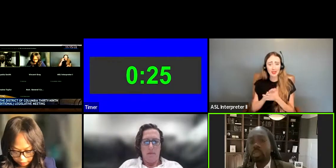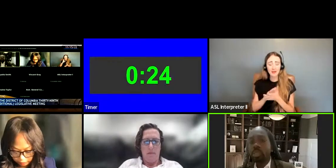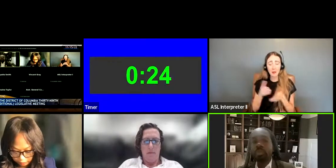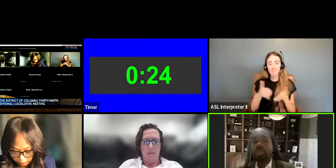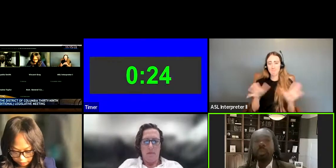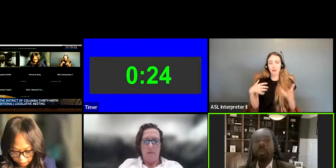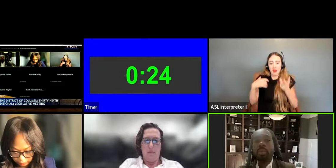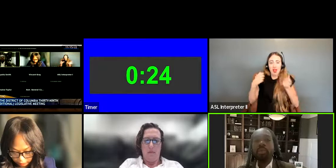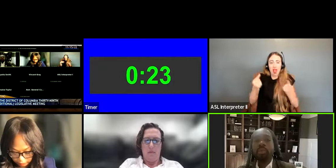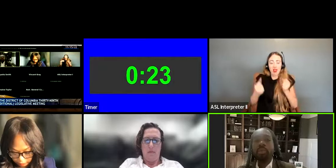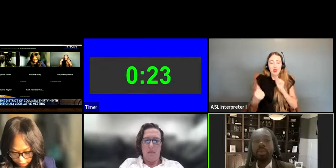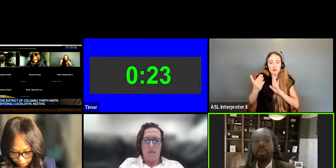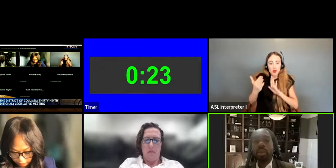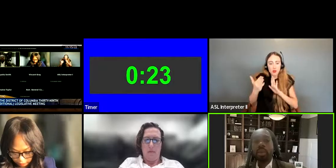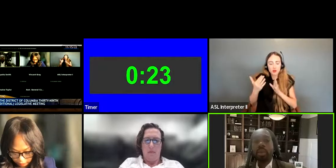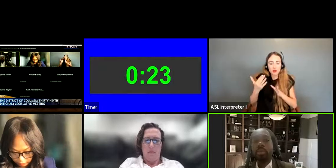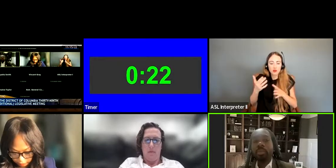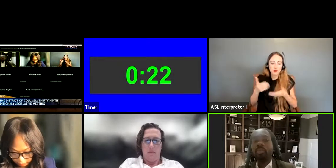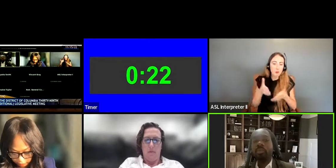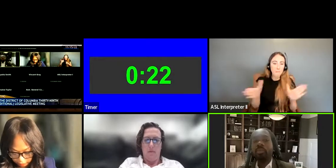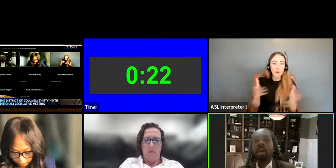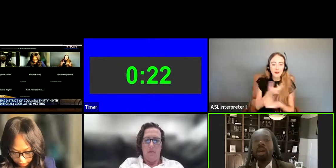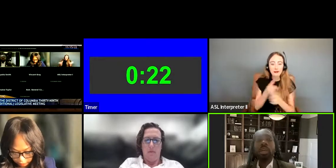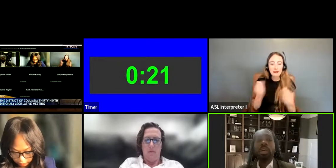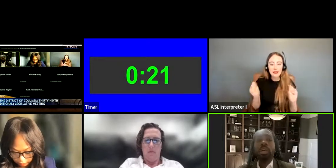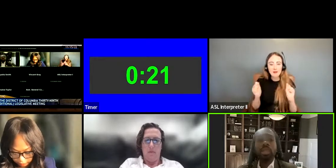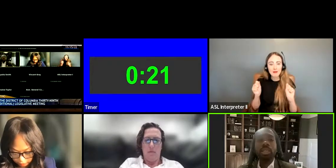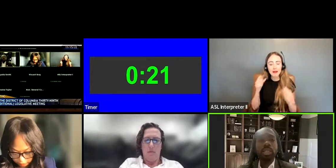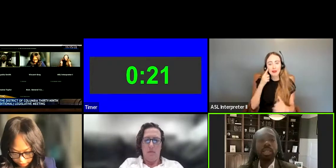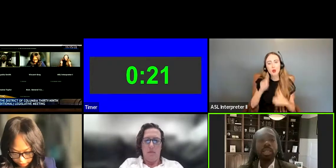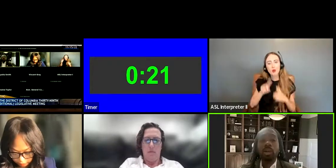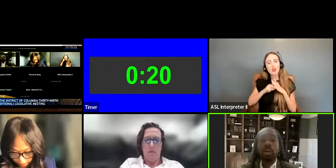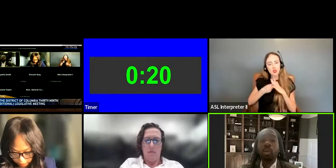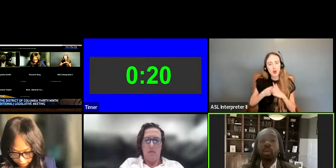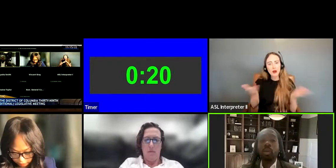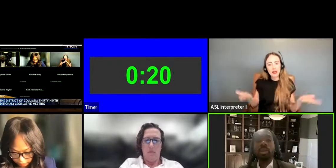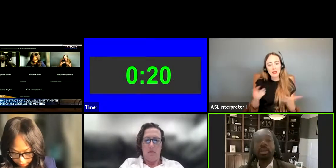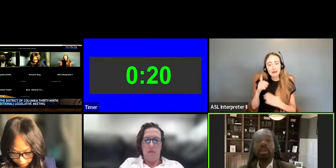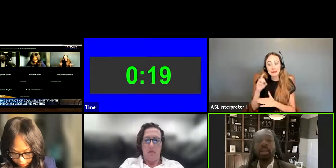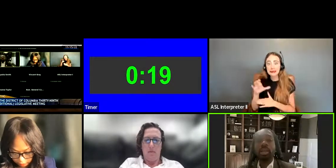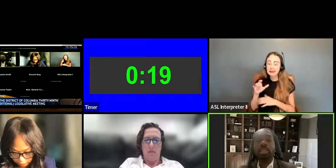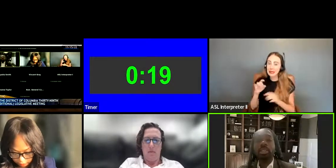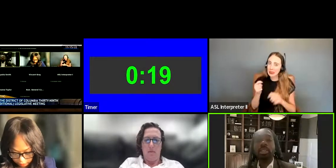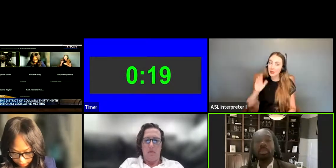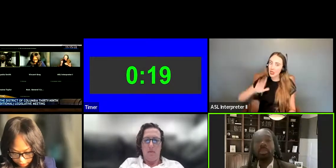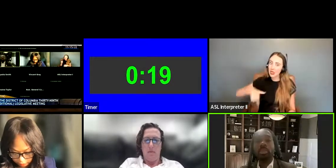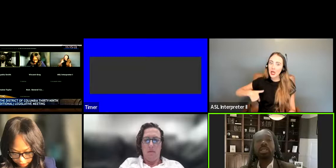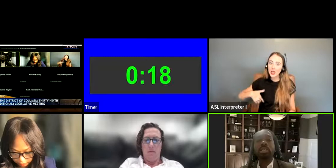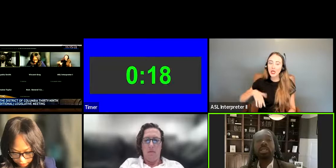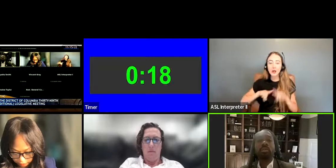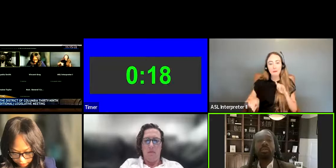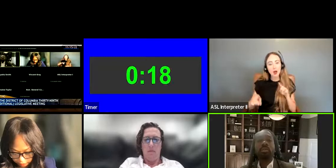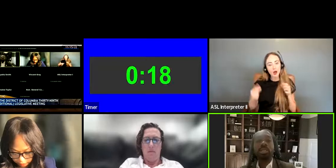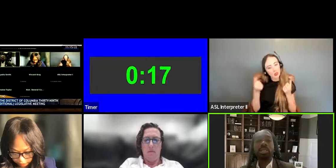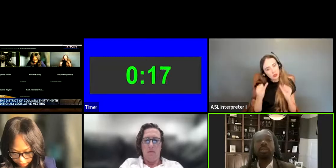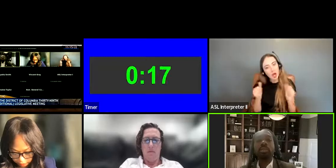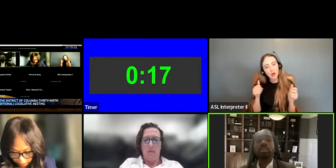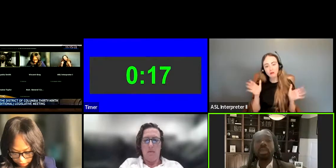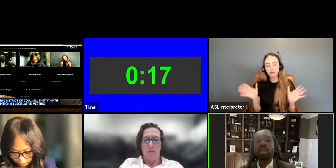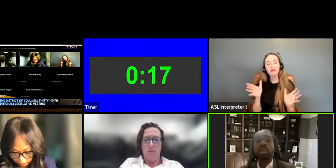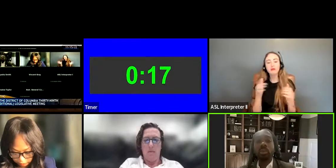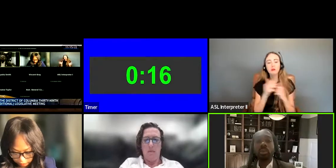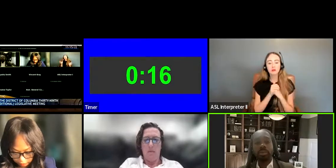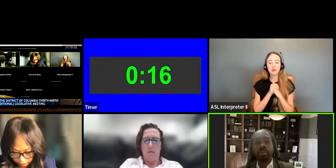approach to public safety. And I believe we started on that journey in DC. We are way late, but nonetheless, we are pushing in that direction and made